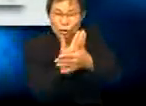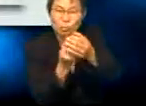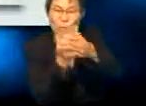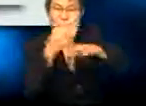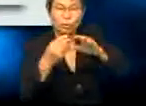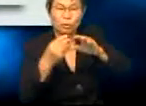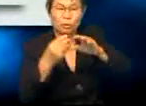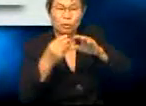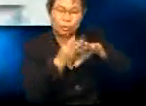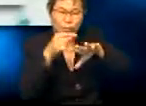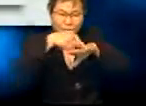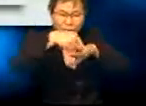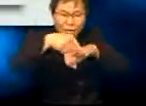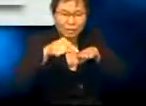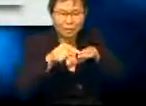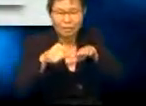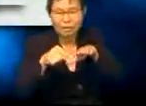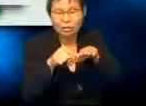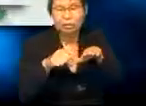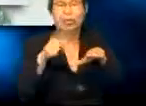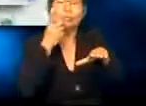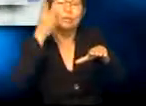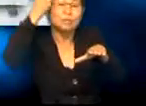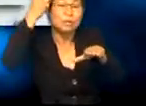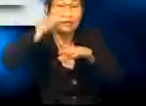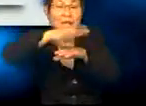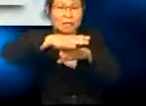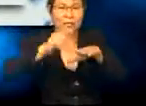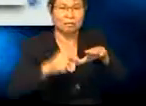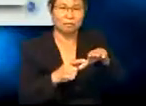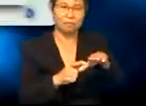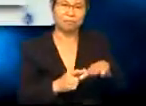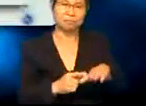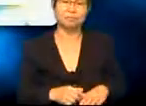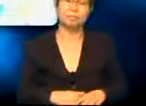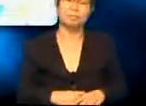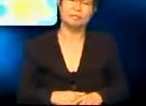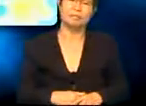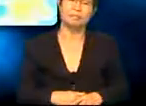plants grow out from the edges of a mature begonia leaf.